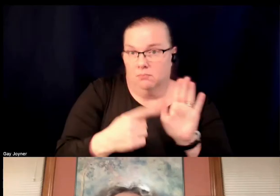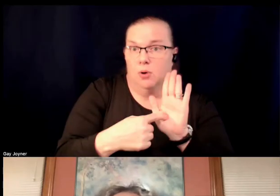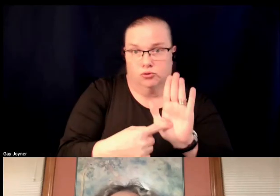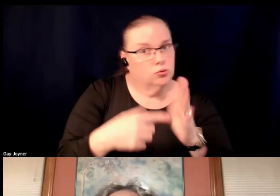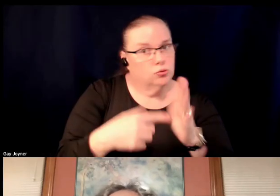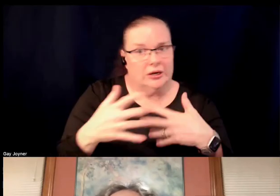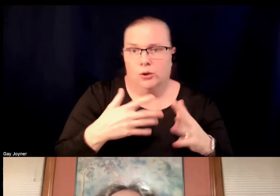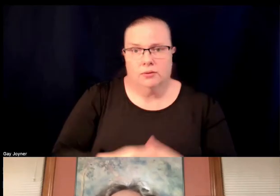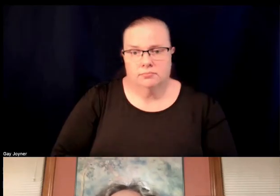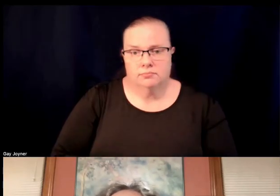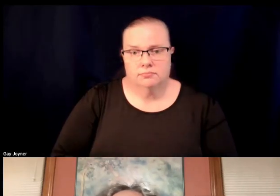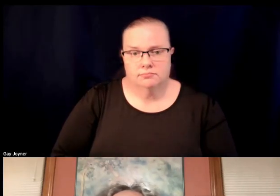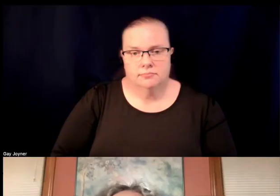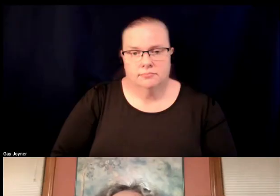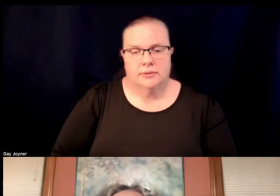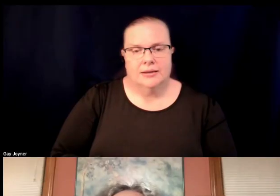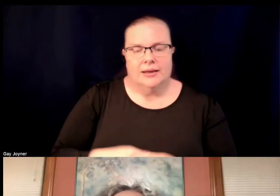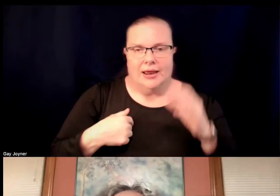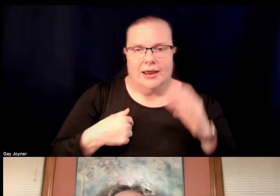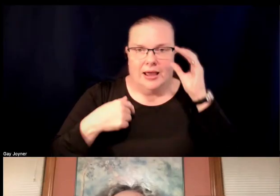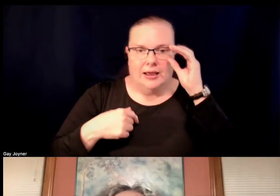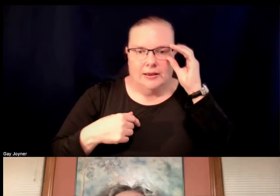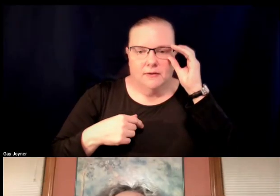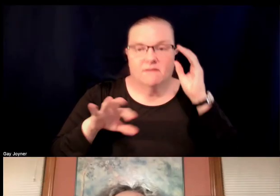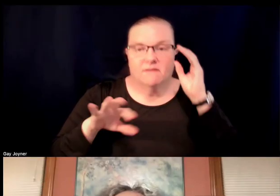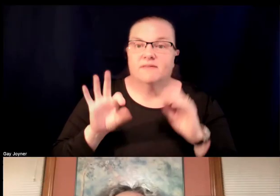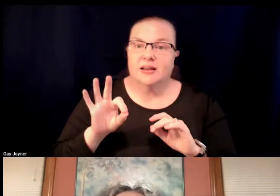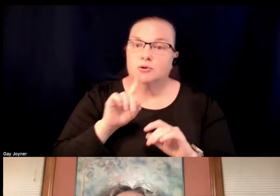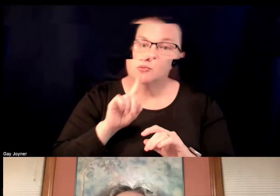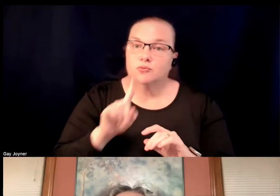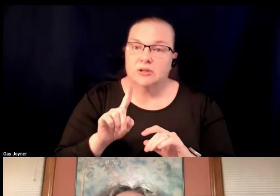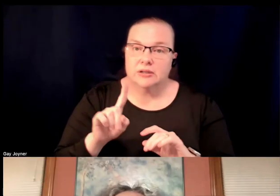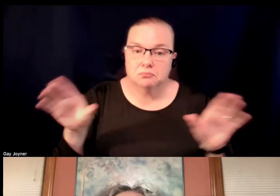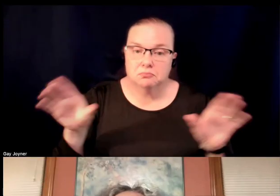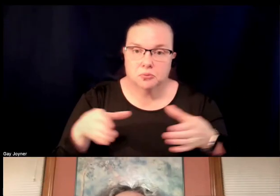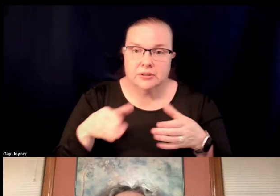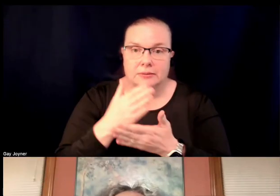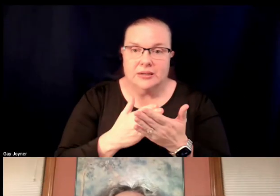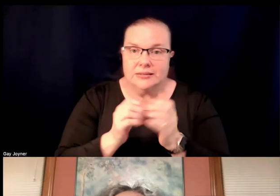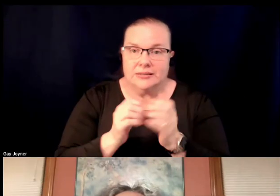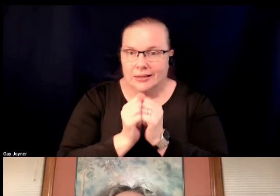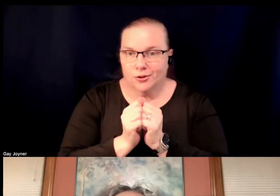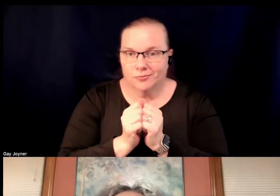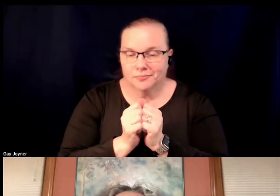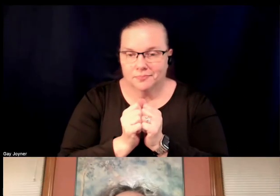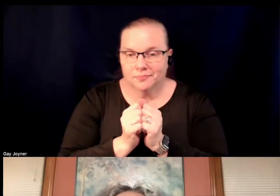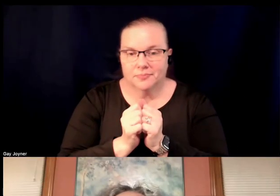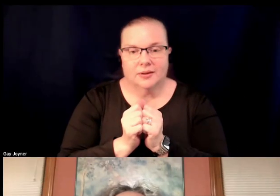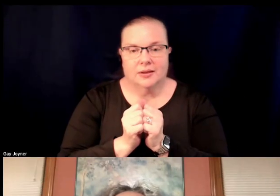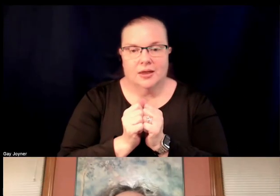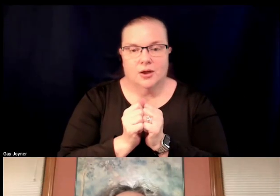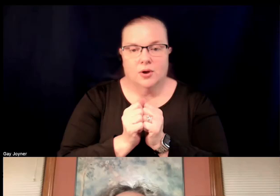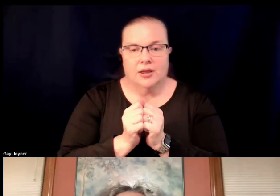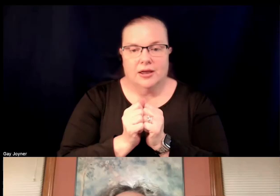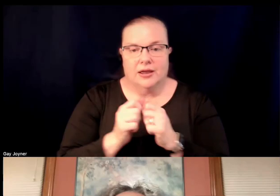in spots here and there. And I just find that it really brings the whole piece together. If you're just drawing on white, it's a lot